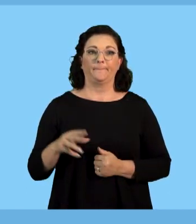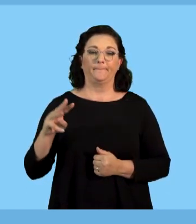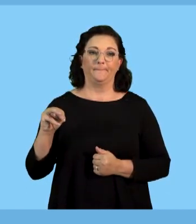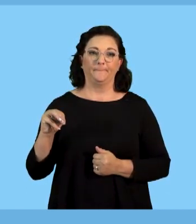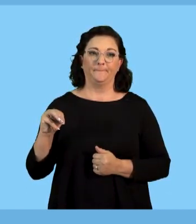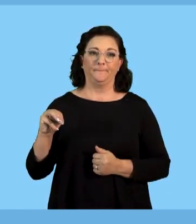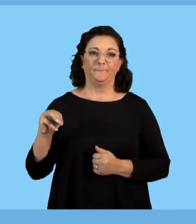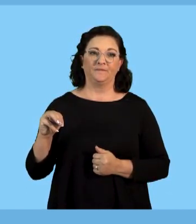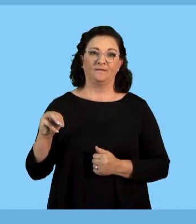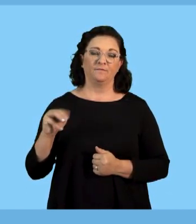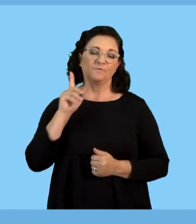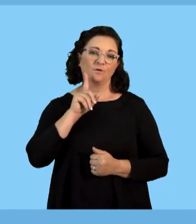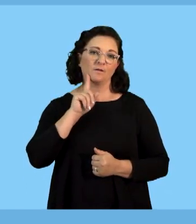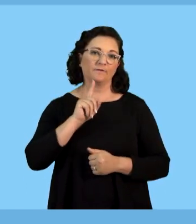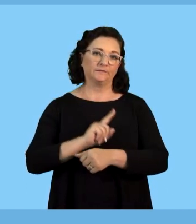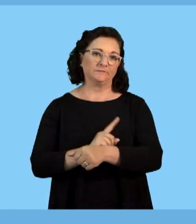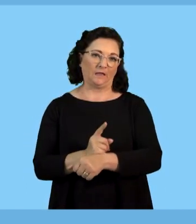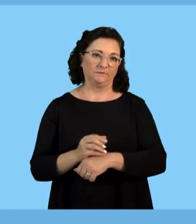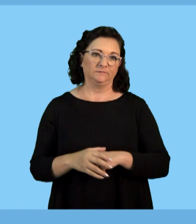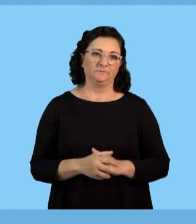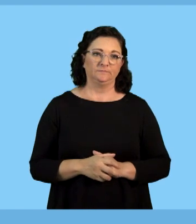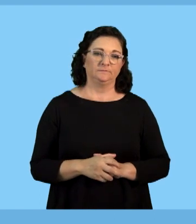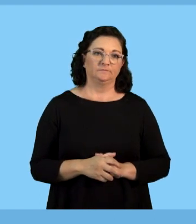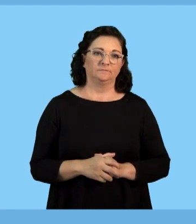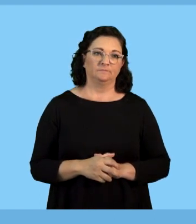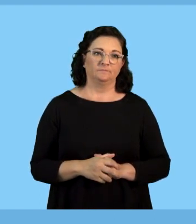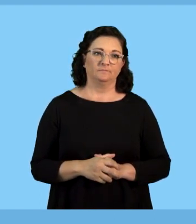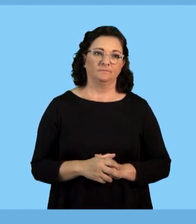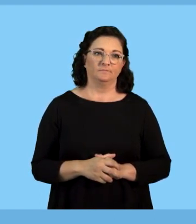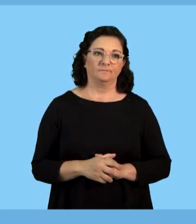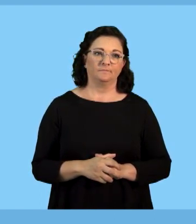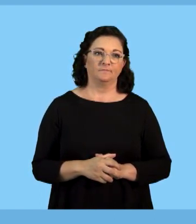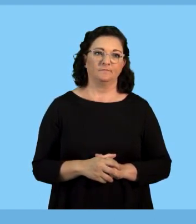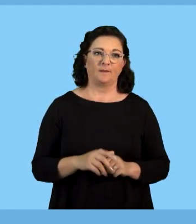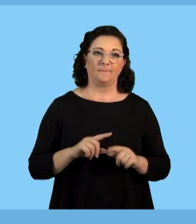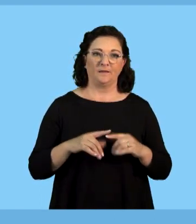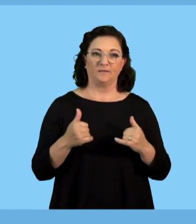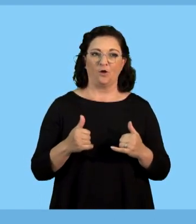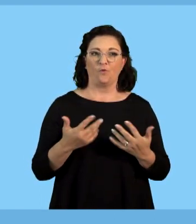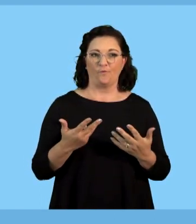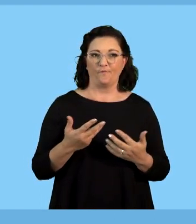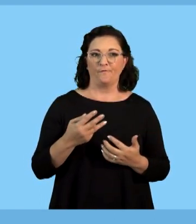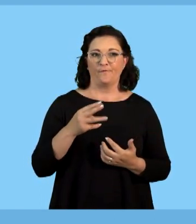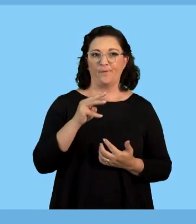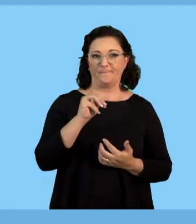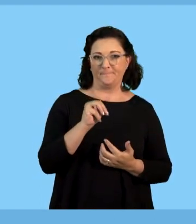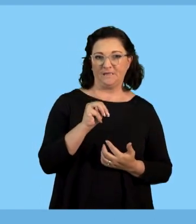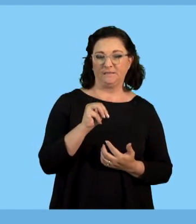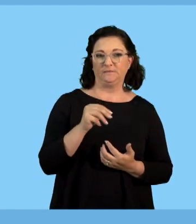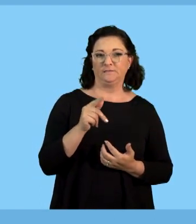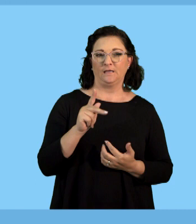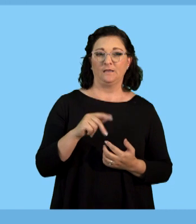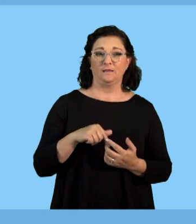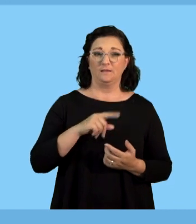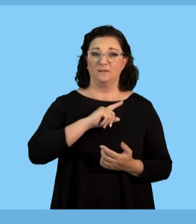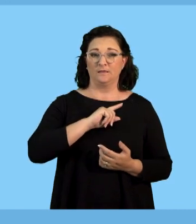meters per second. So in terms of kilometers, it is that. In terms of meters, it is this. So that means now that's a very,